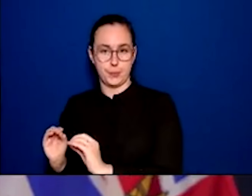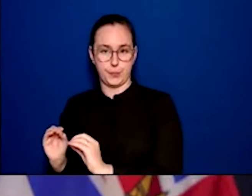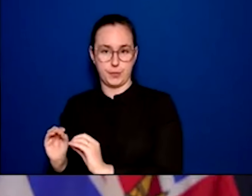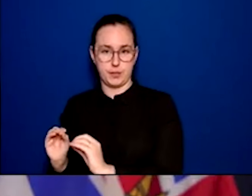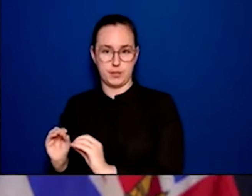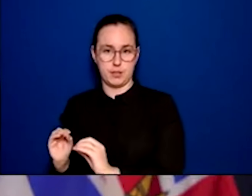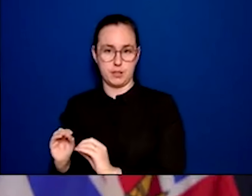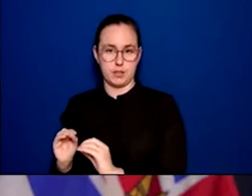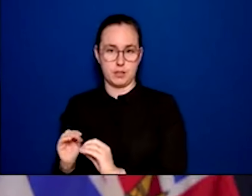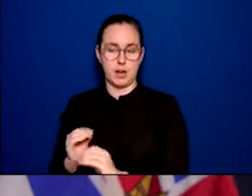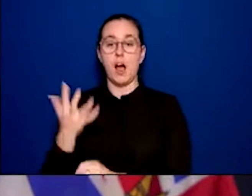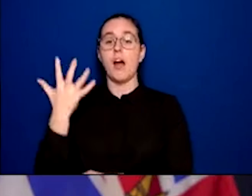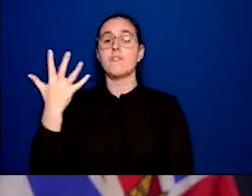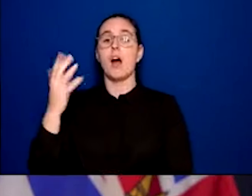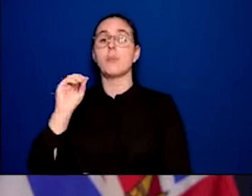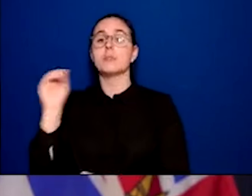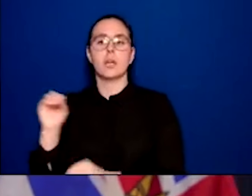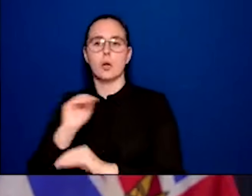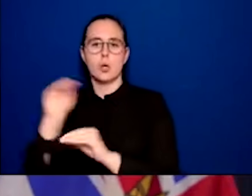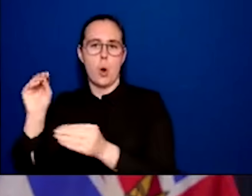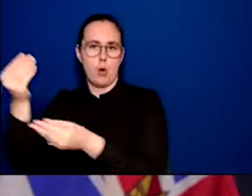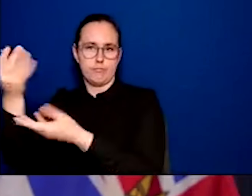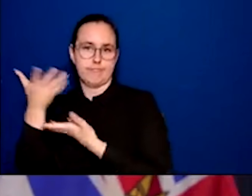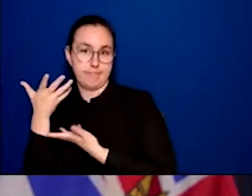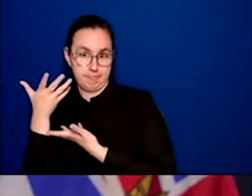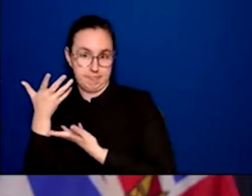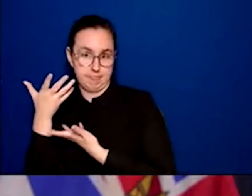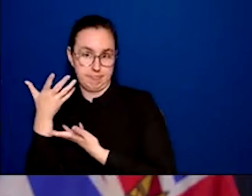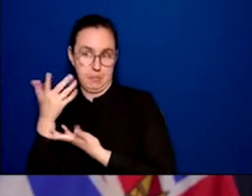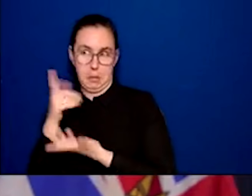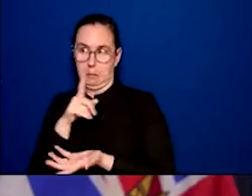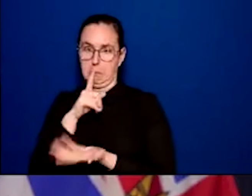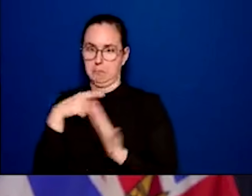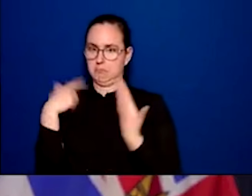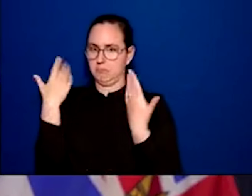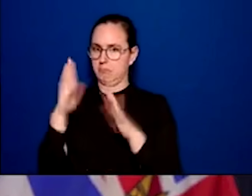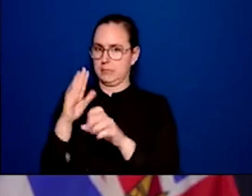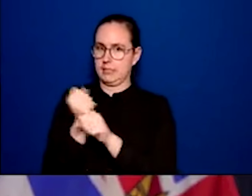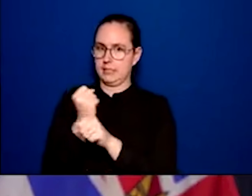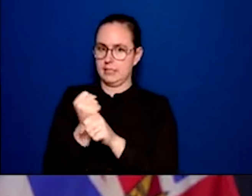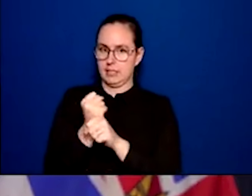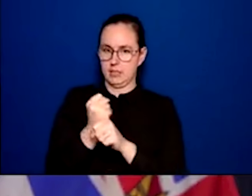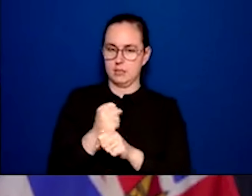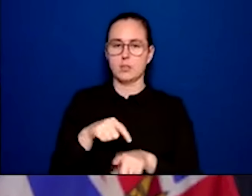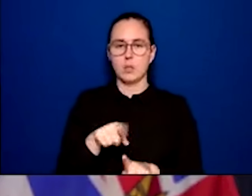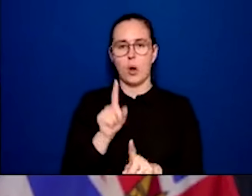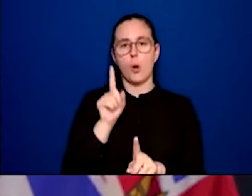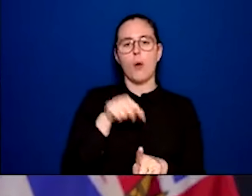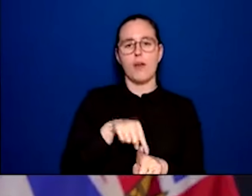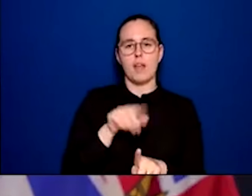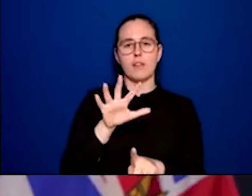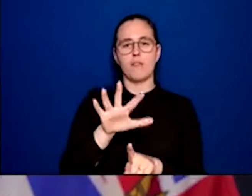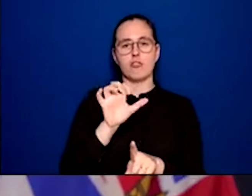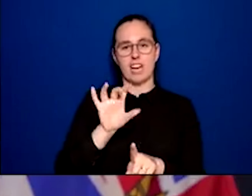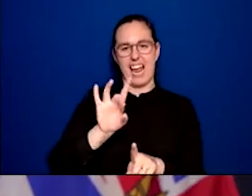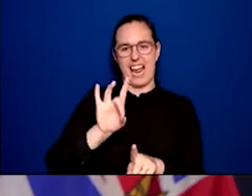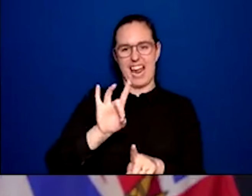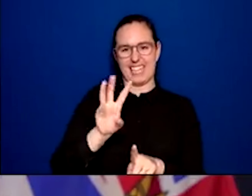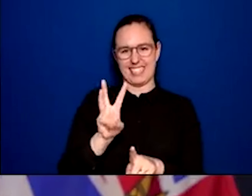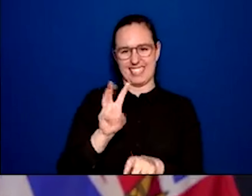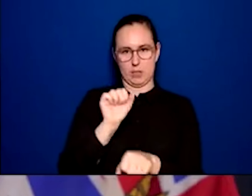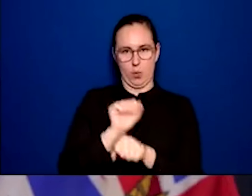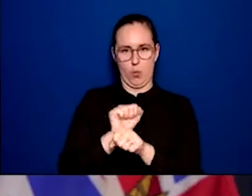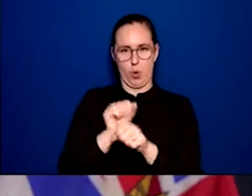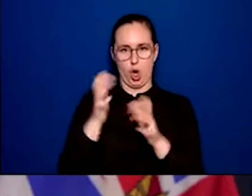there. And as of October 1st, there are 1,687 workers in camp. The short answer is we're encouraging everyone to go this